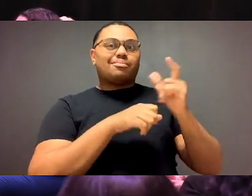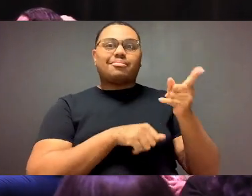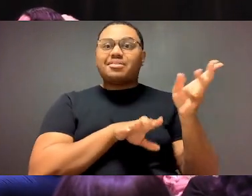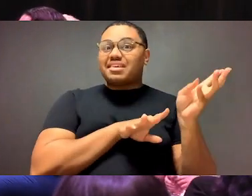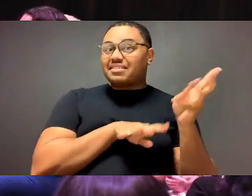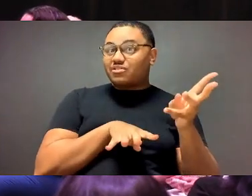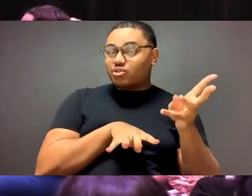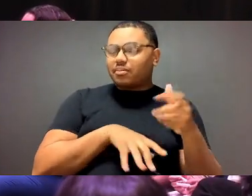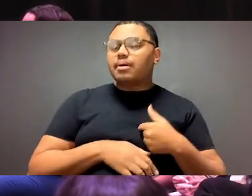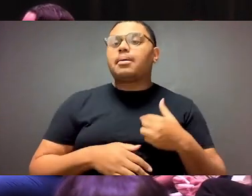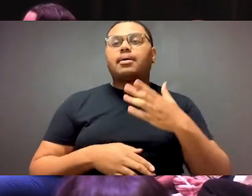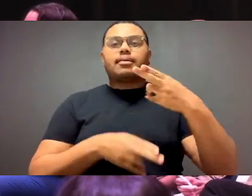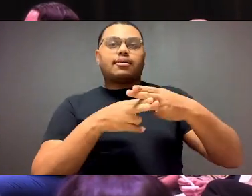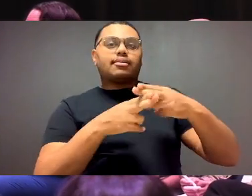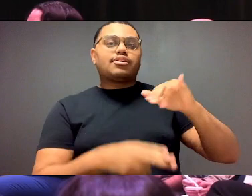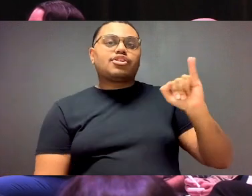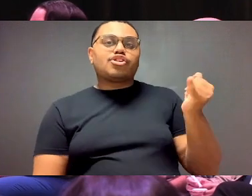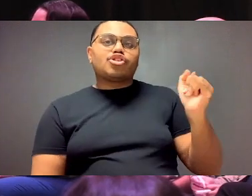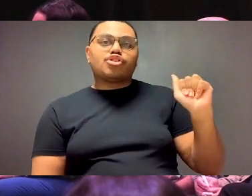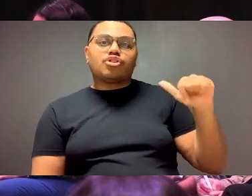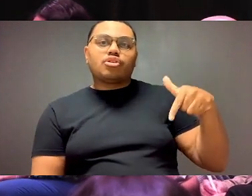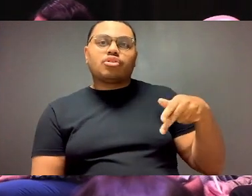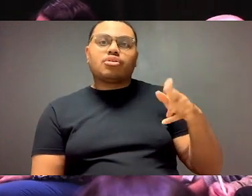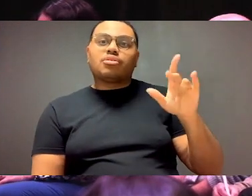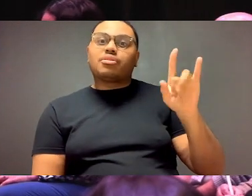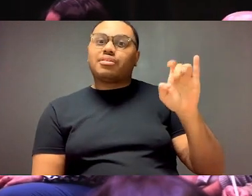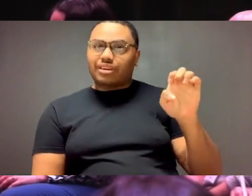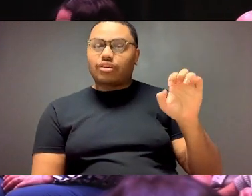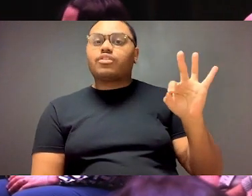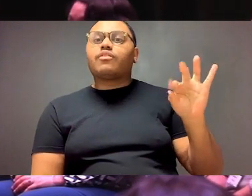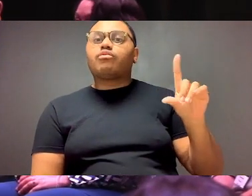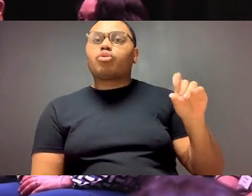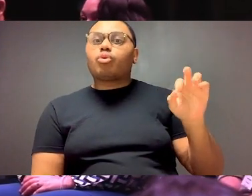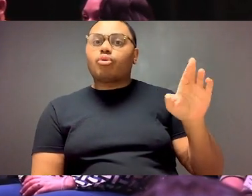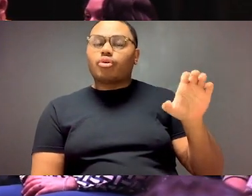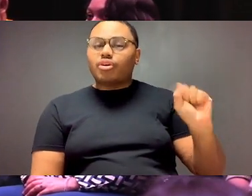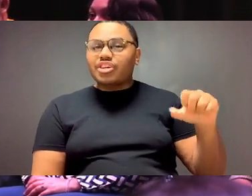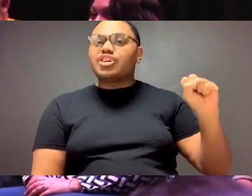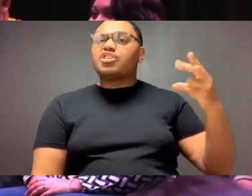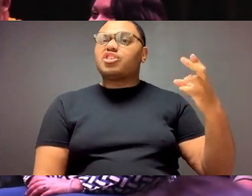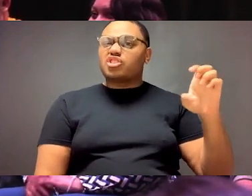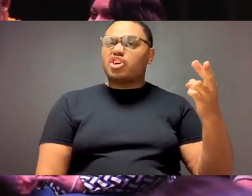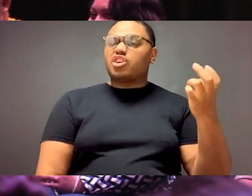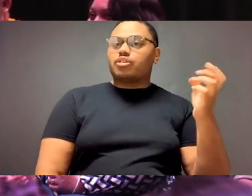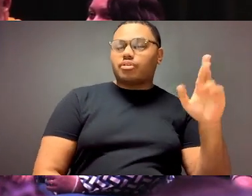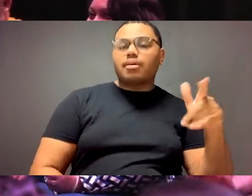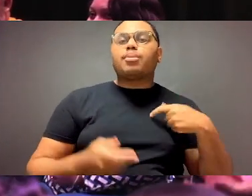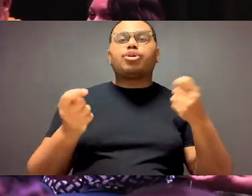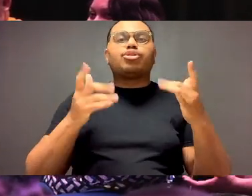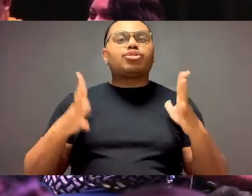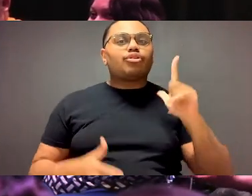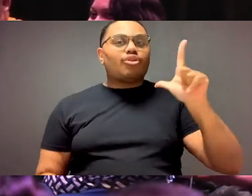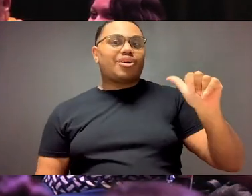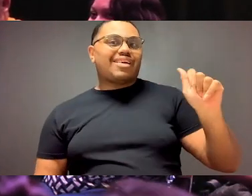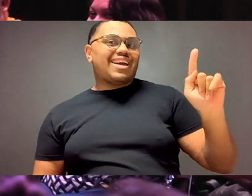Jacqueline Flores. My pronouns are she, her, and I'm the producer for the Latinx Theater Commons.